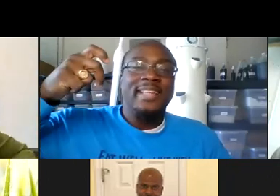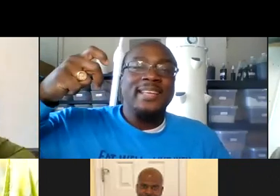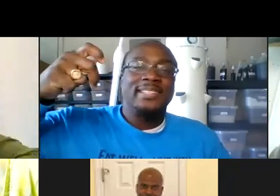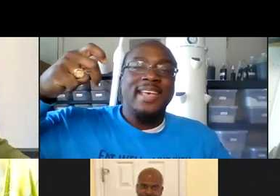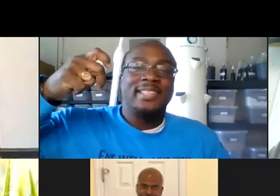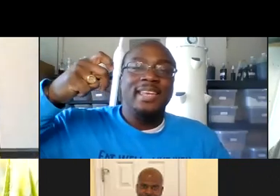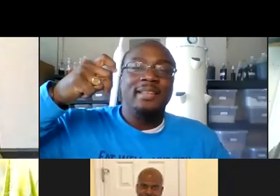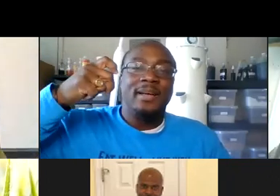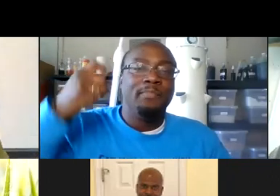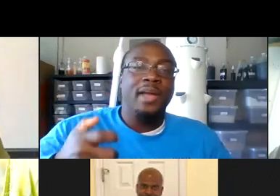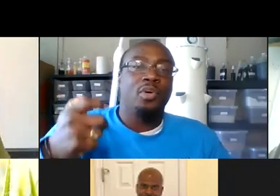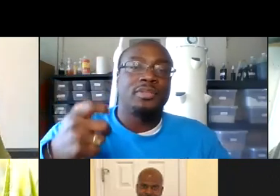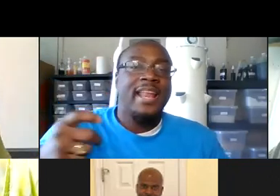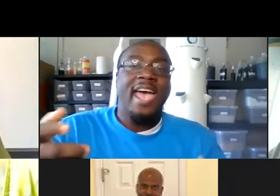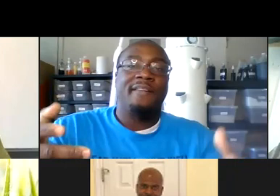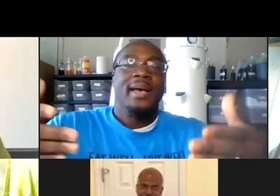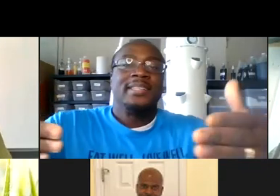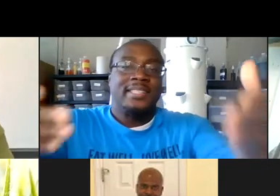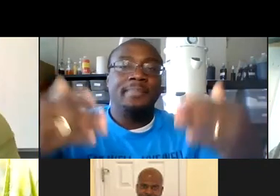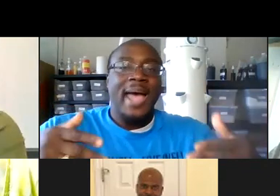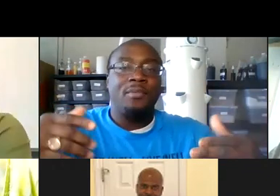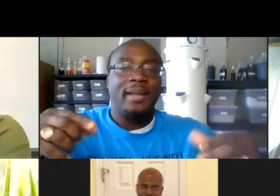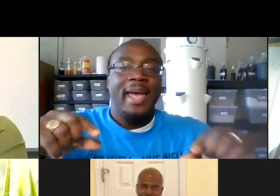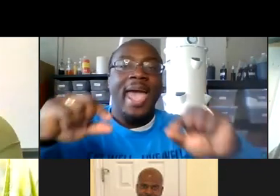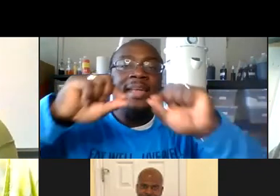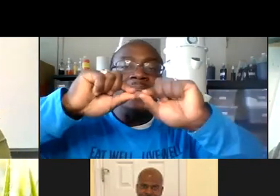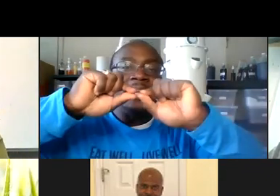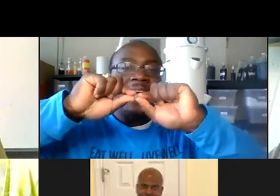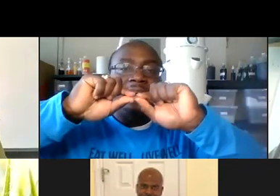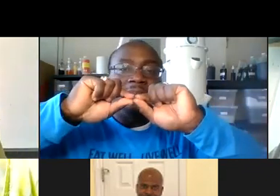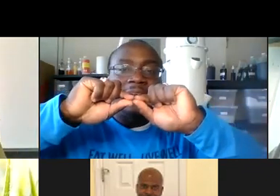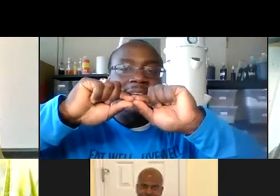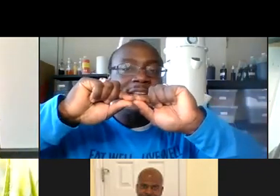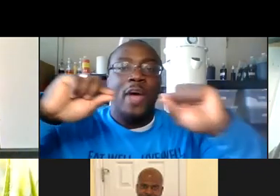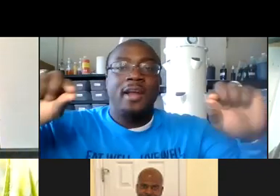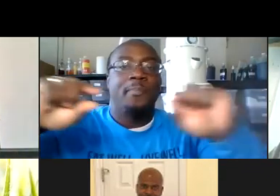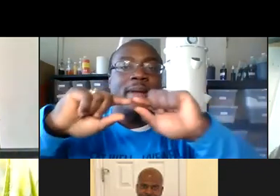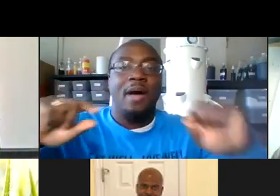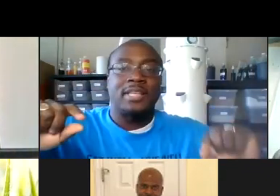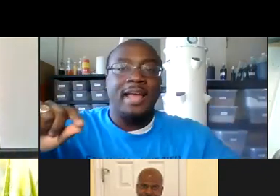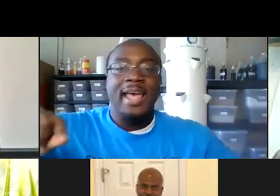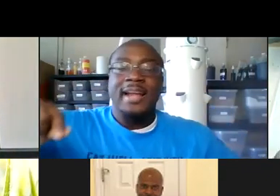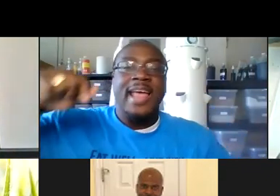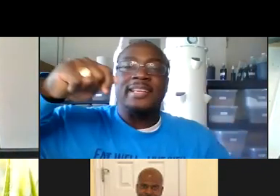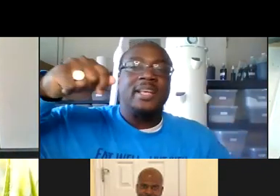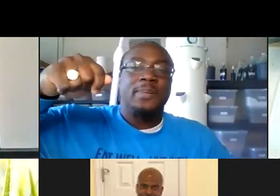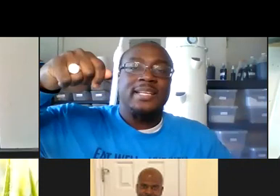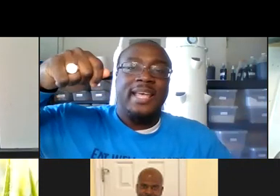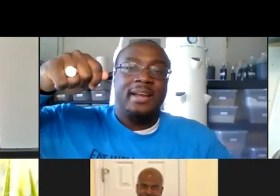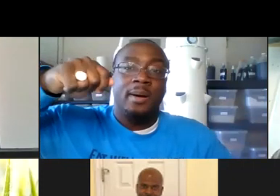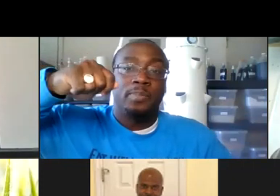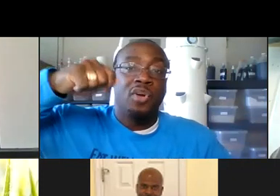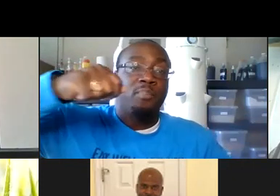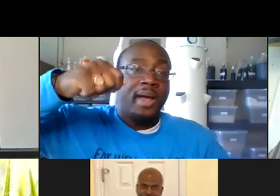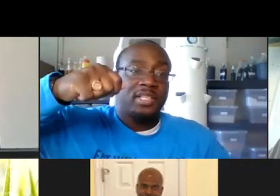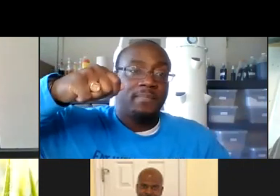just the minerals that have seeped out and just kind of they dried up on the outside. That just simply just